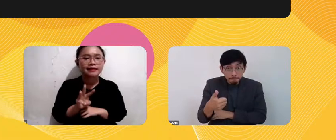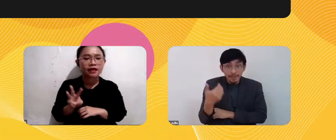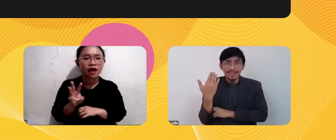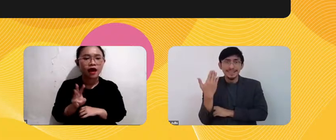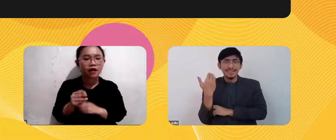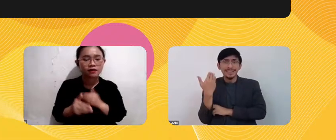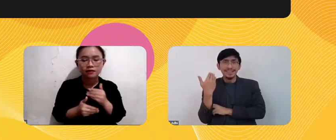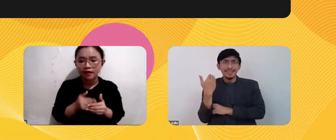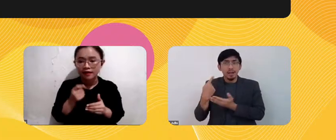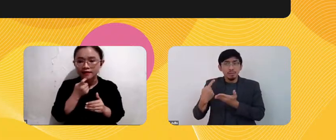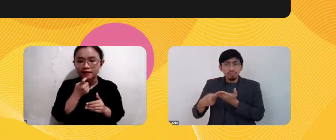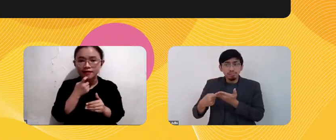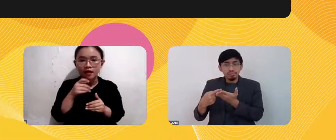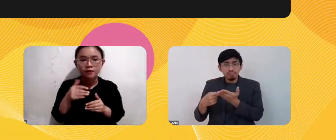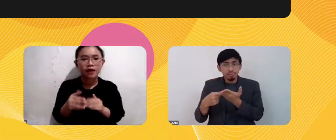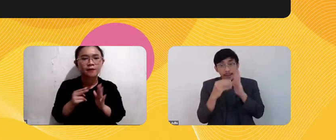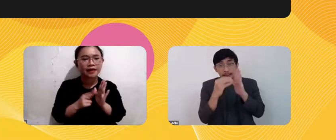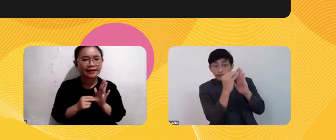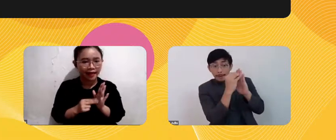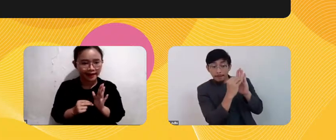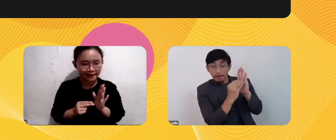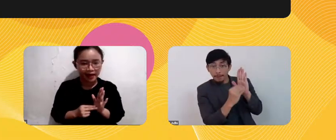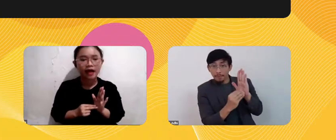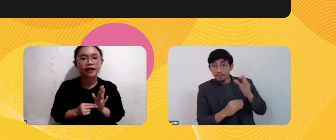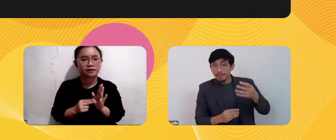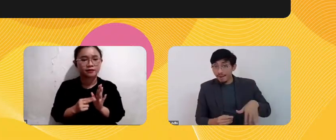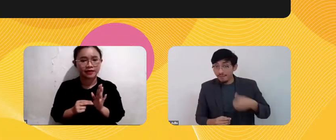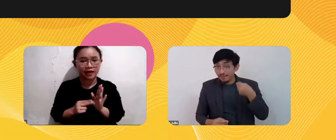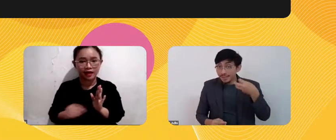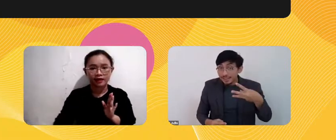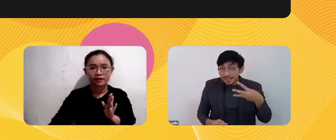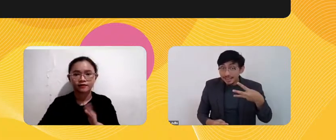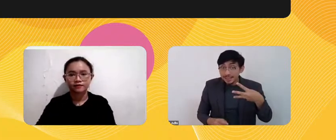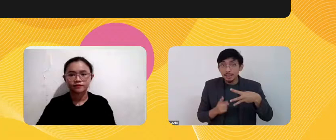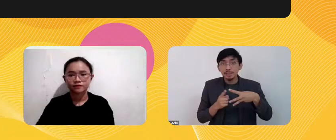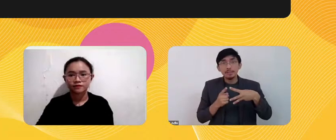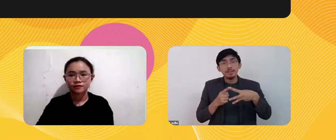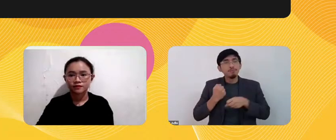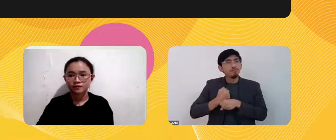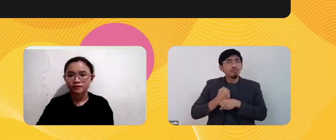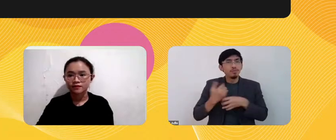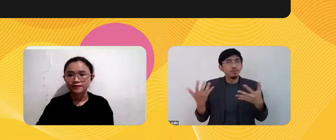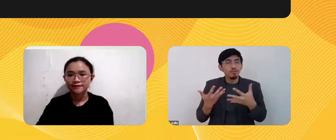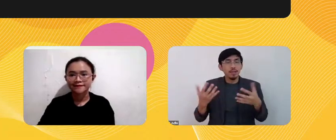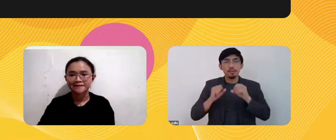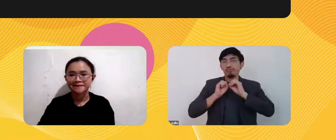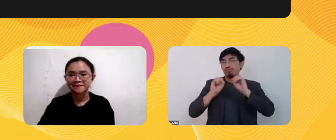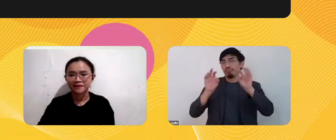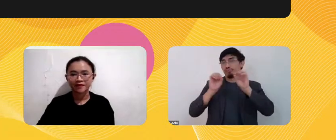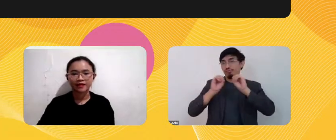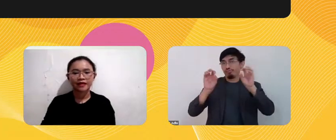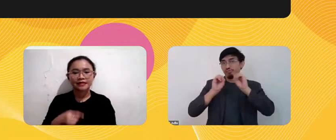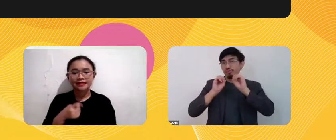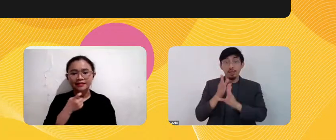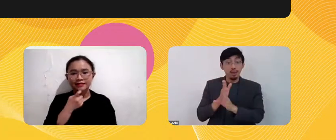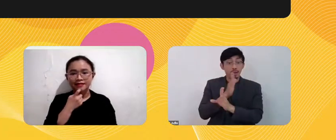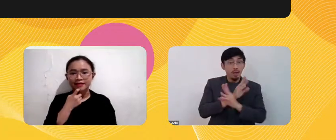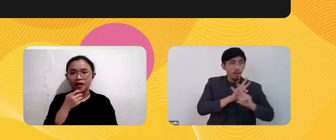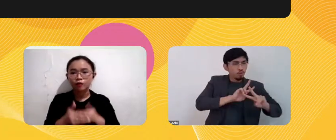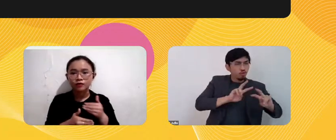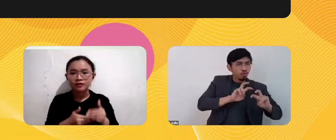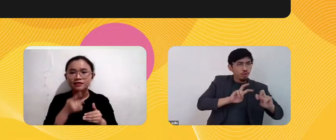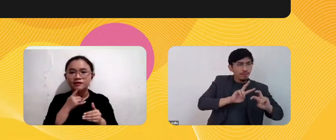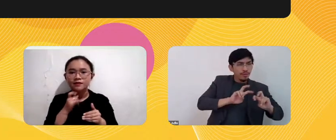importance of conducting an assessment before designing our campaign messages. So it's important to analyze first the